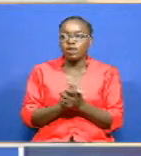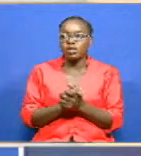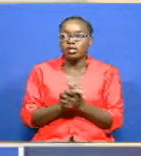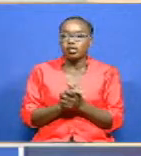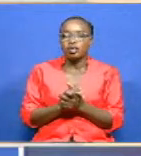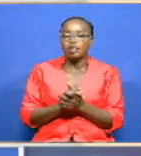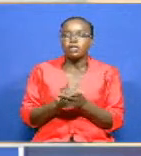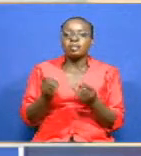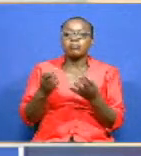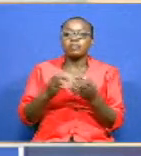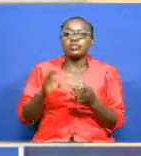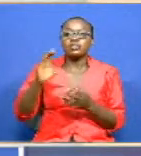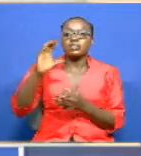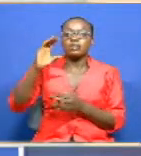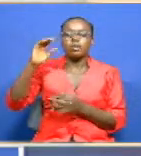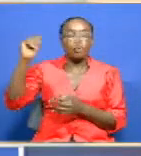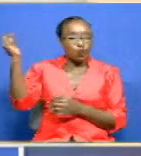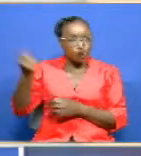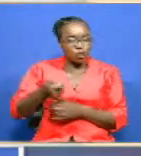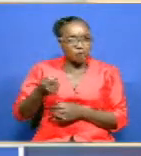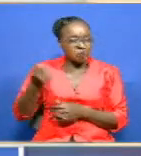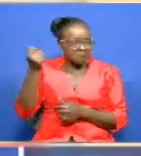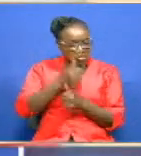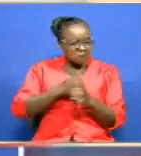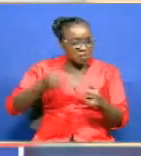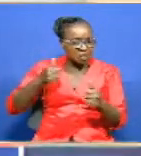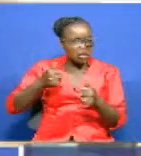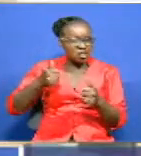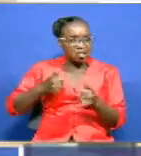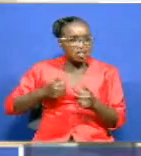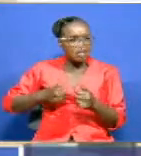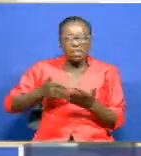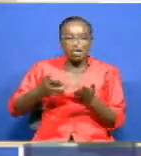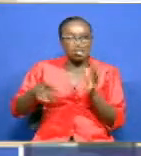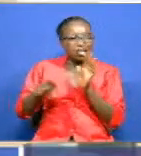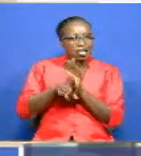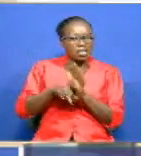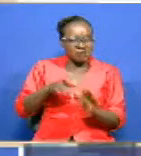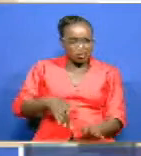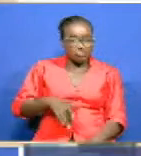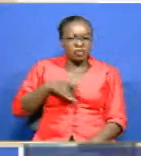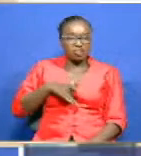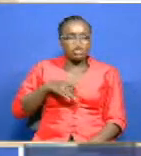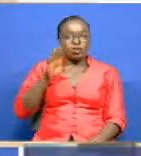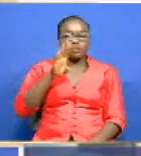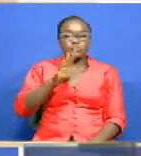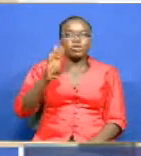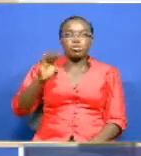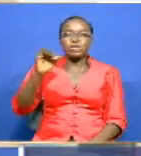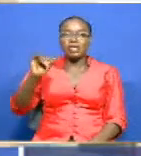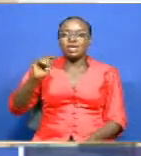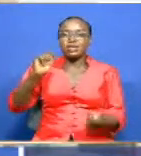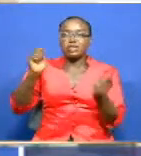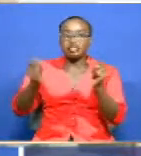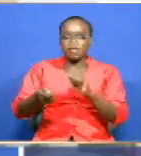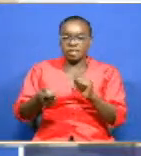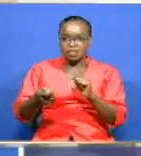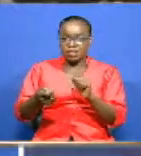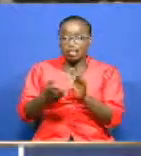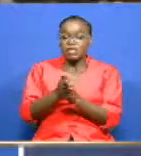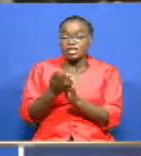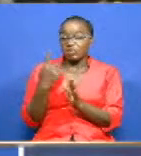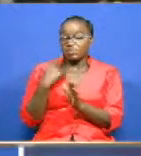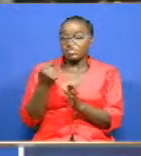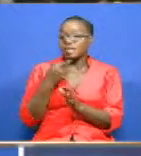Senate Majority Whip Irungo Kang'ata has denied harboring ill will in the ongoing clamor for constitutional review. The lawmaker recently